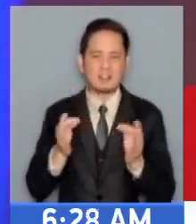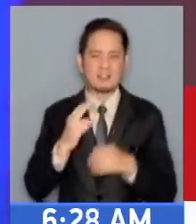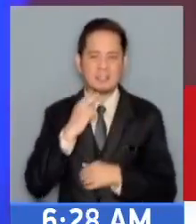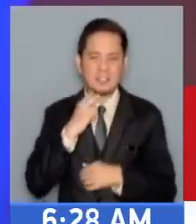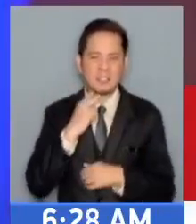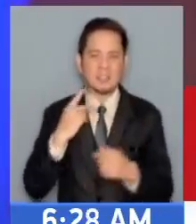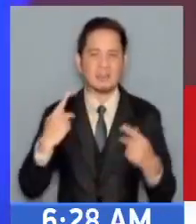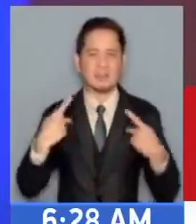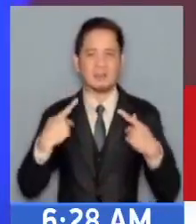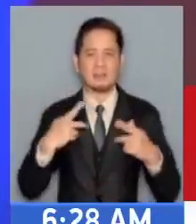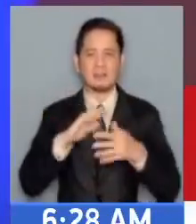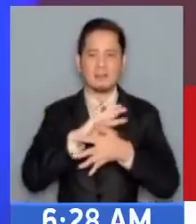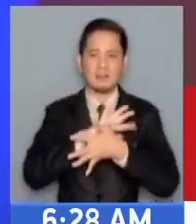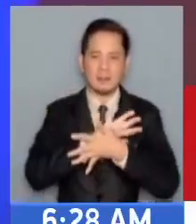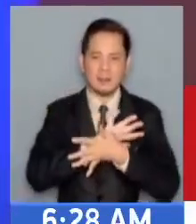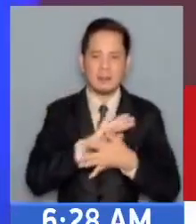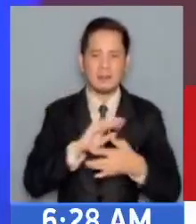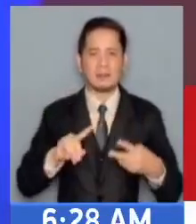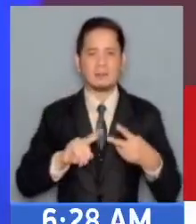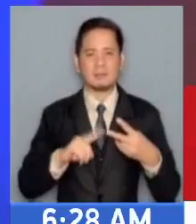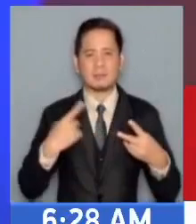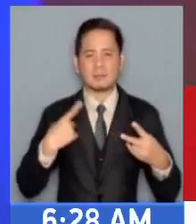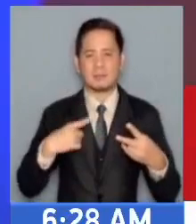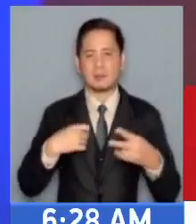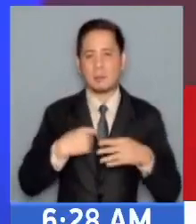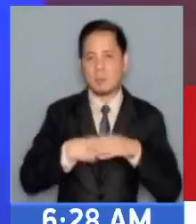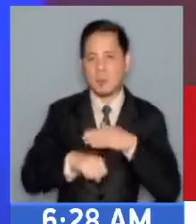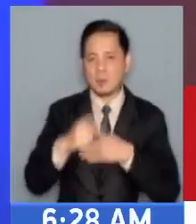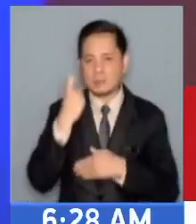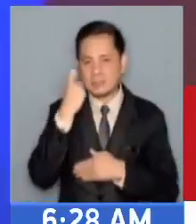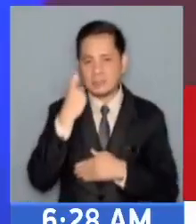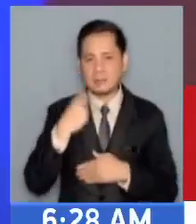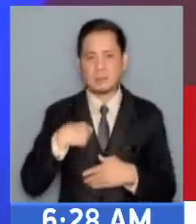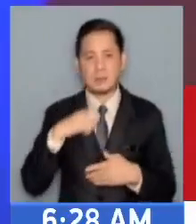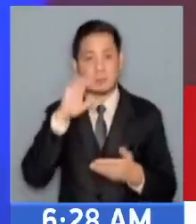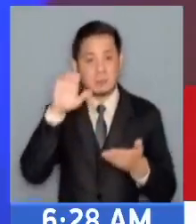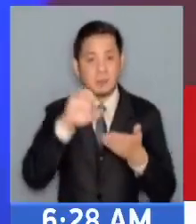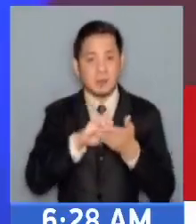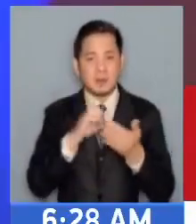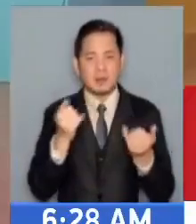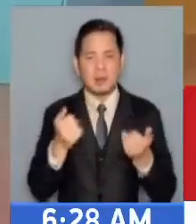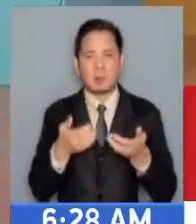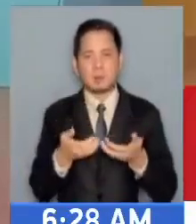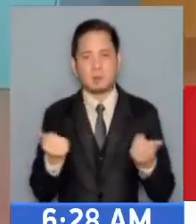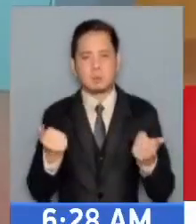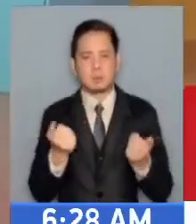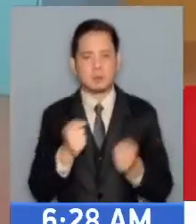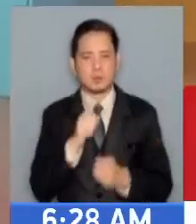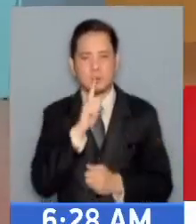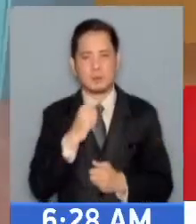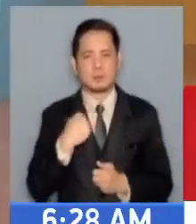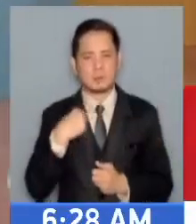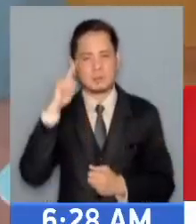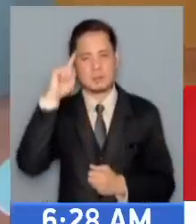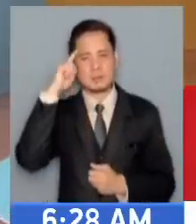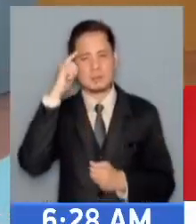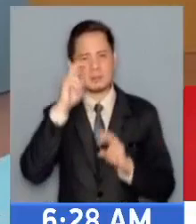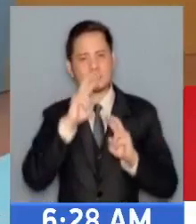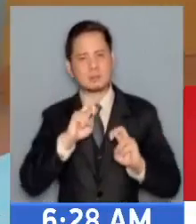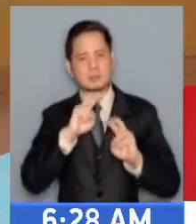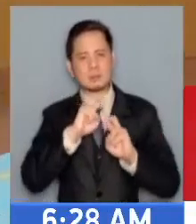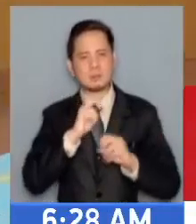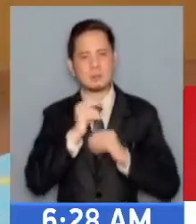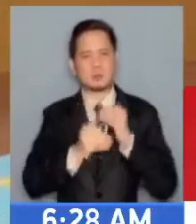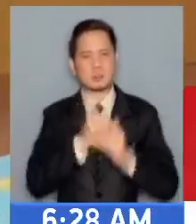nanganak ako, my marriage was falling apart. I had to process everything. Sa fast talk with Boy